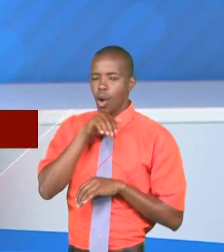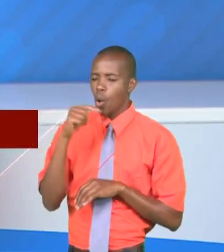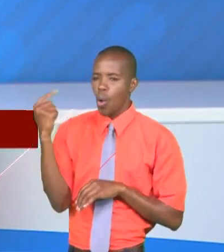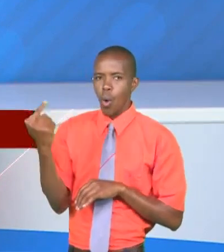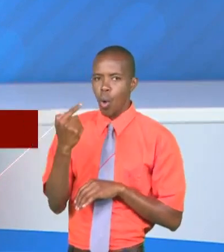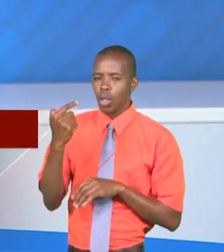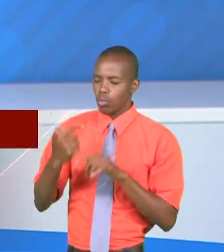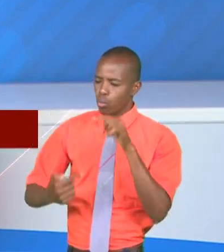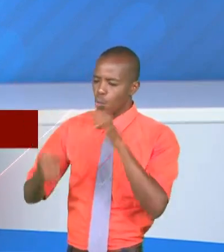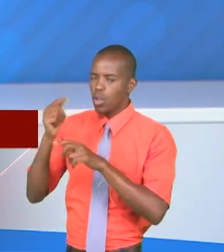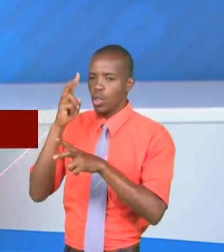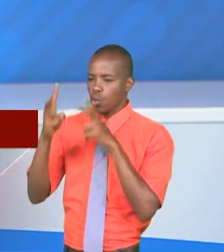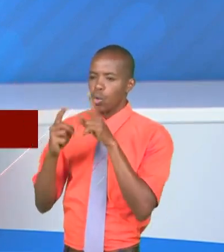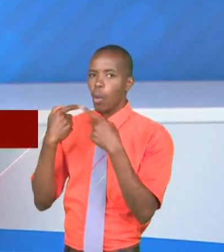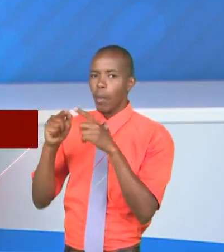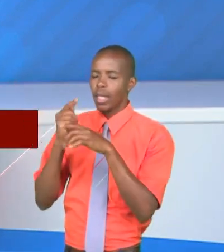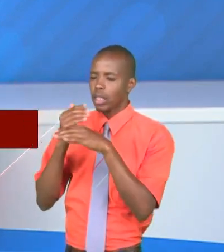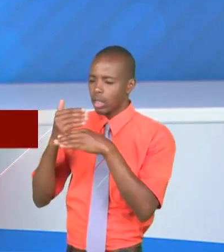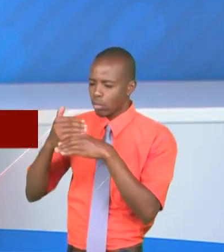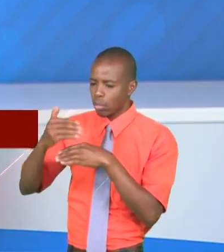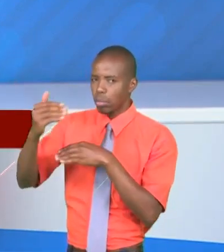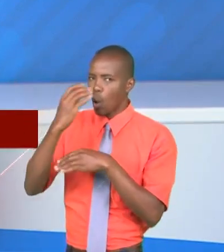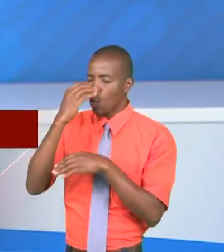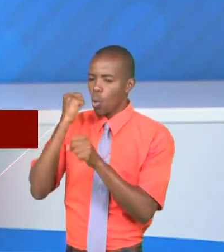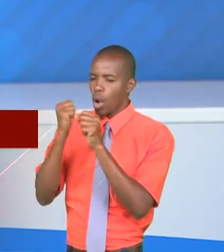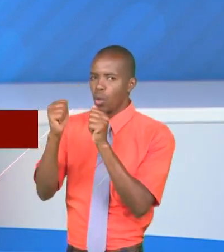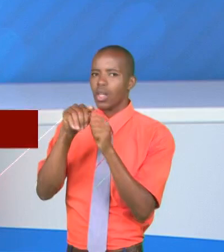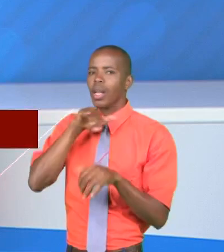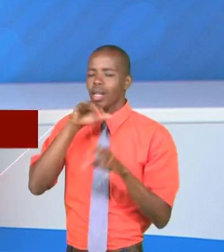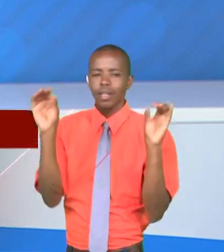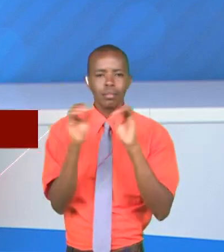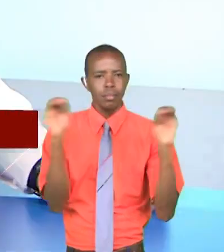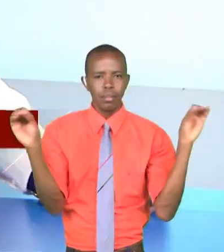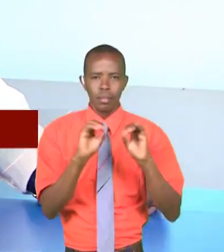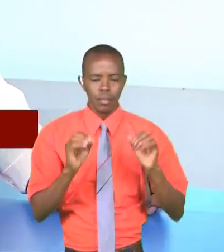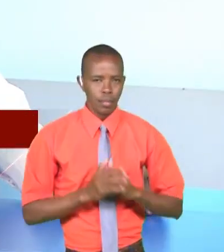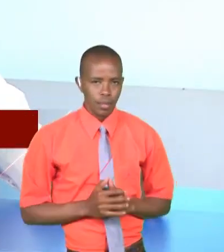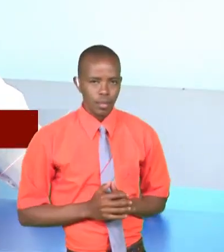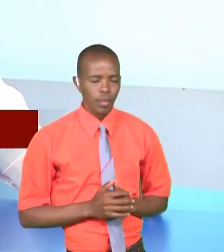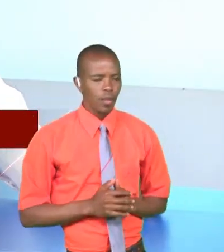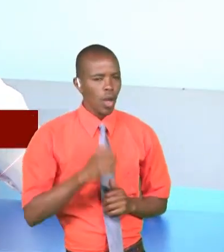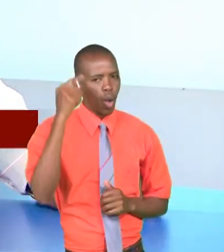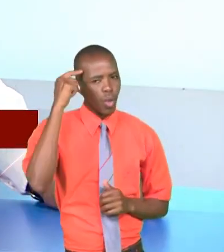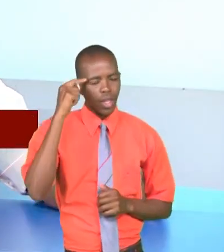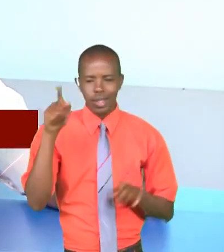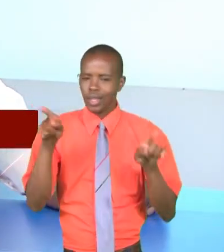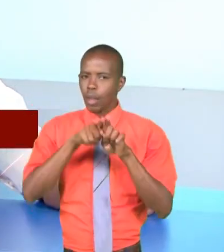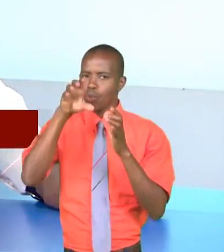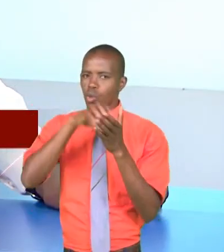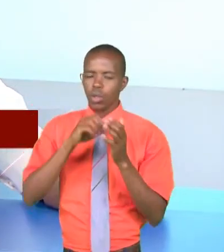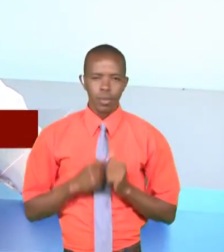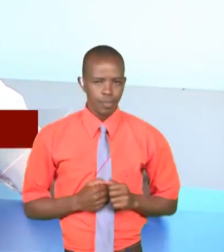jump 2022. But after that, Ruto cannot work with Raila. I'm telling you the truth. Do you think that's the case?